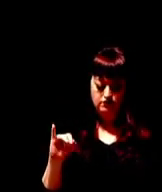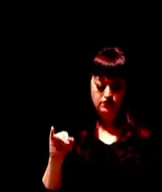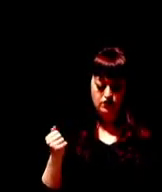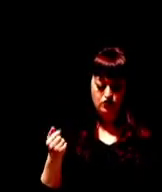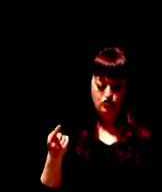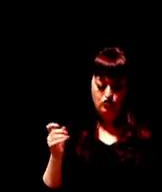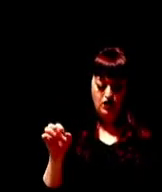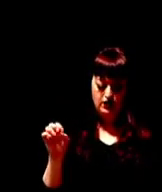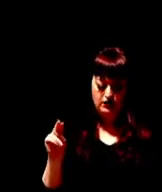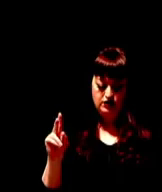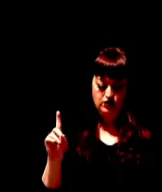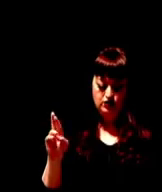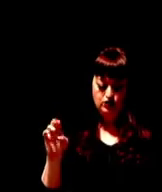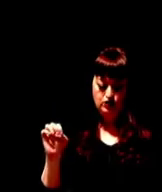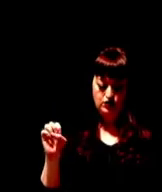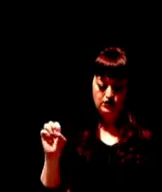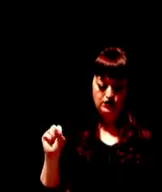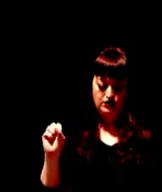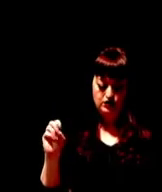Jackson Dresser.